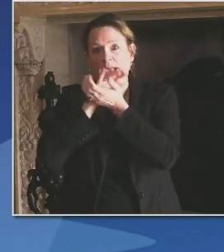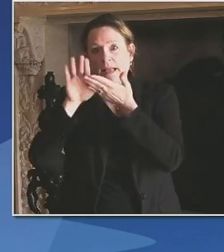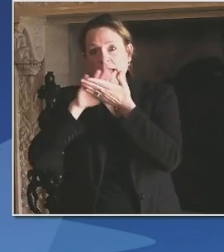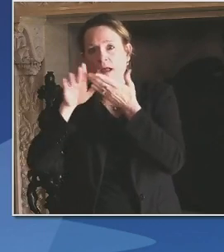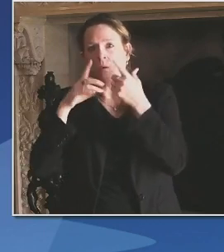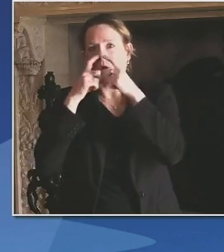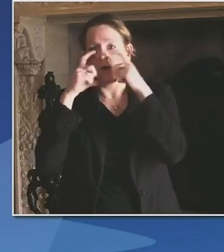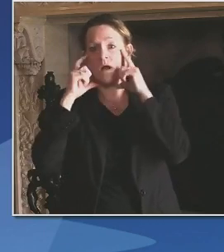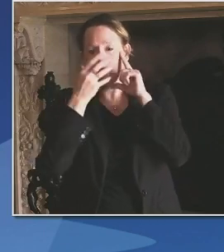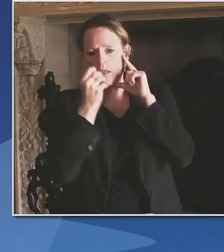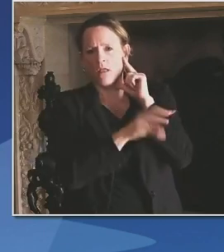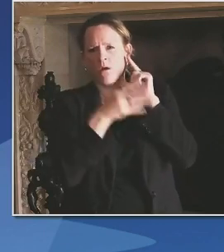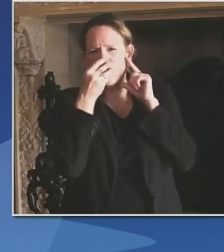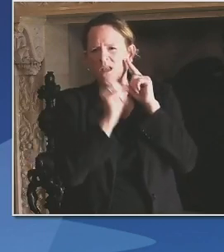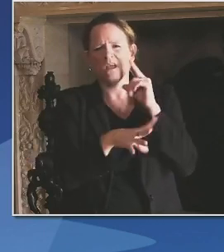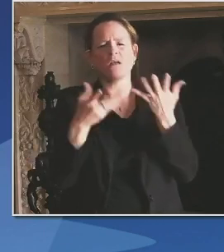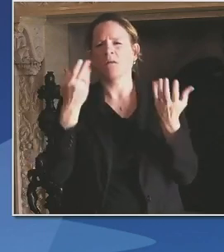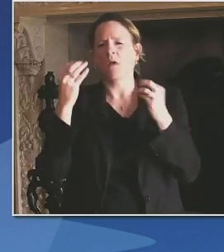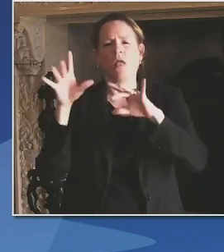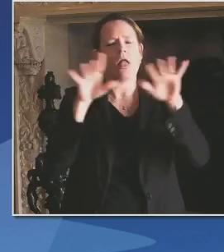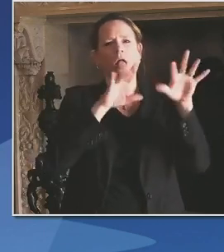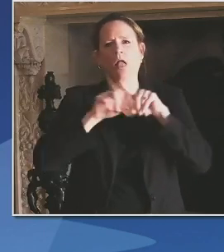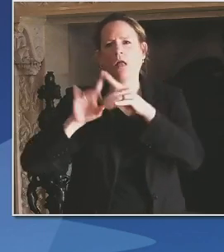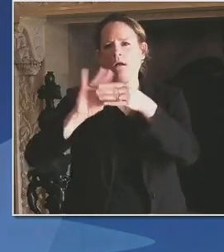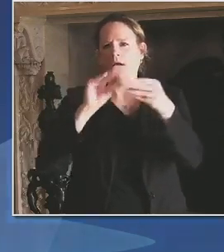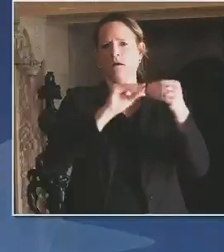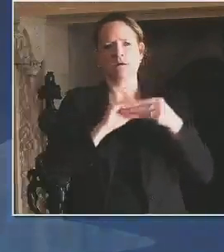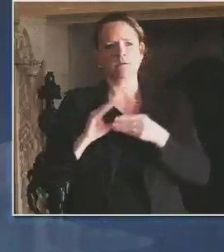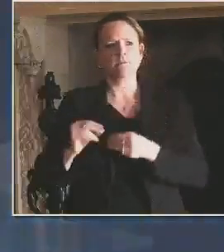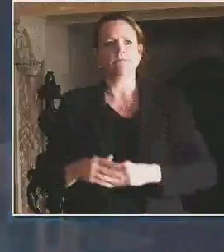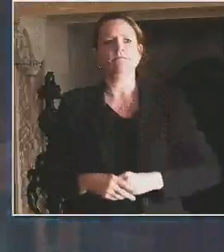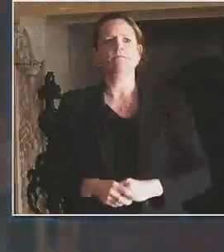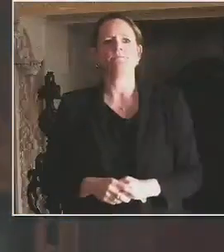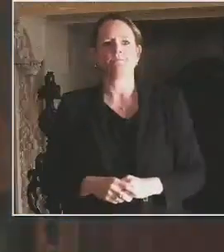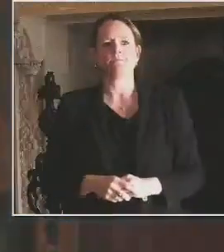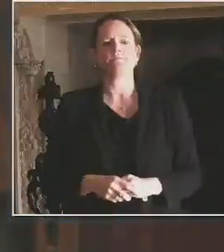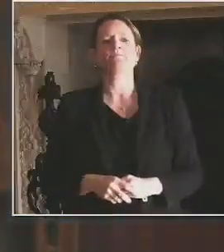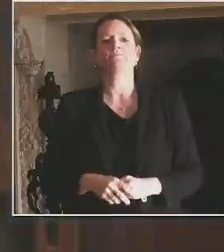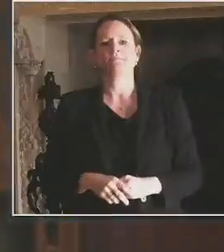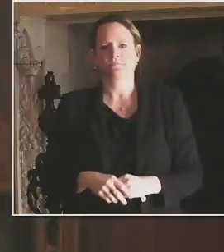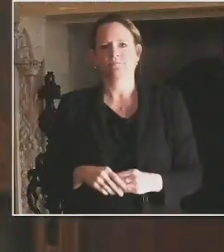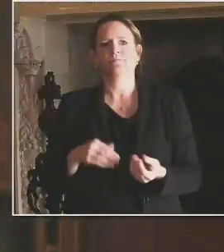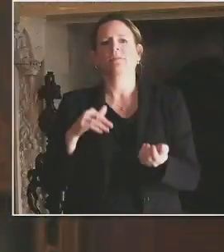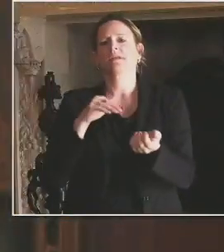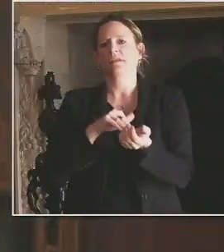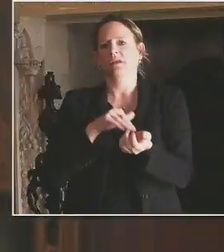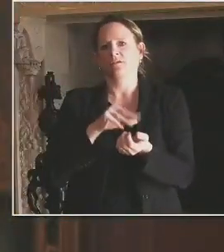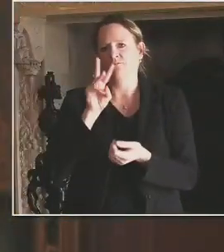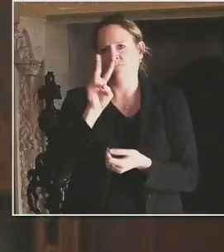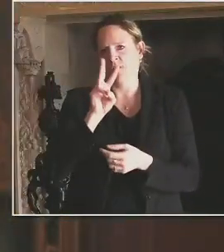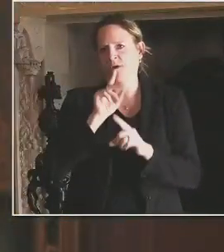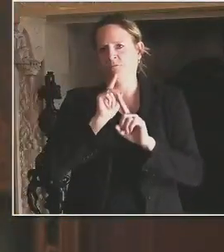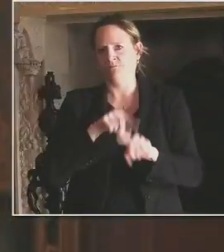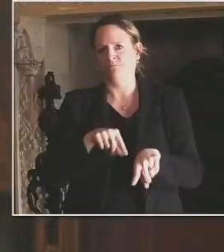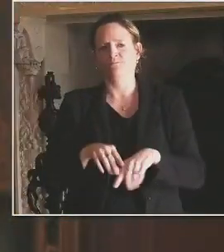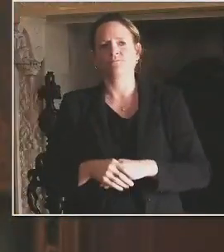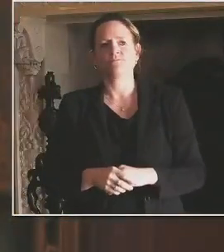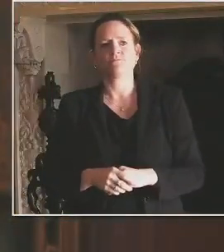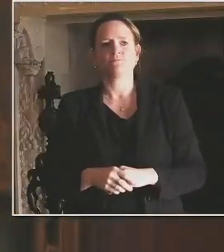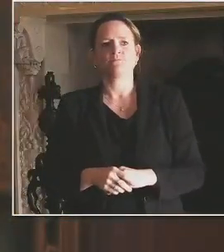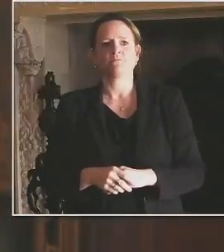Yeah, I'll let the doctor run the... Sure. It's a great question. You know, as we've learned more, we've learned a lot